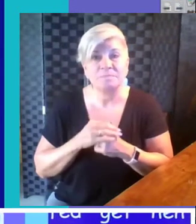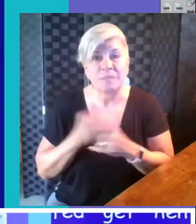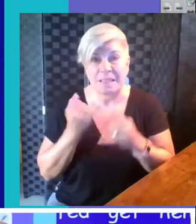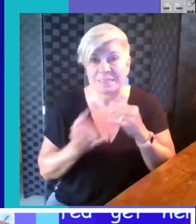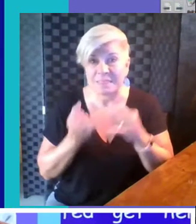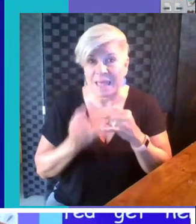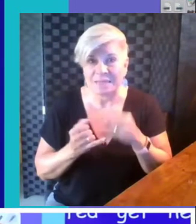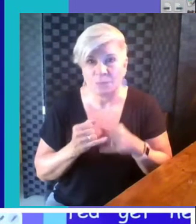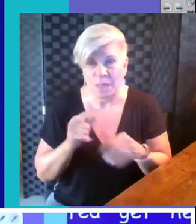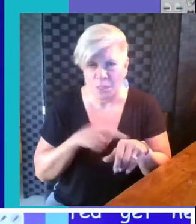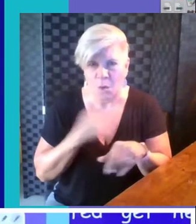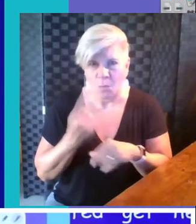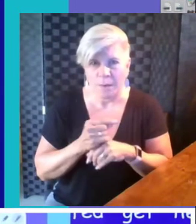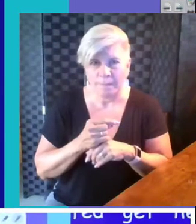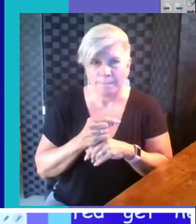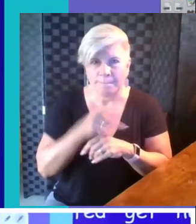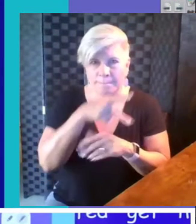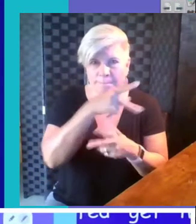Last row is a long one.